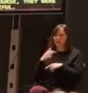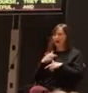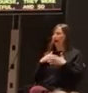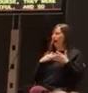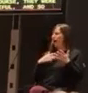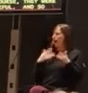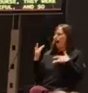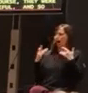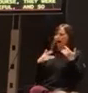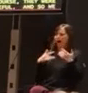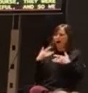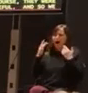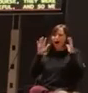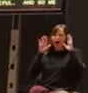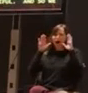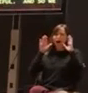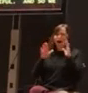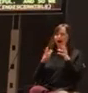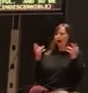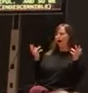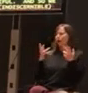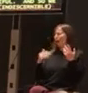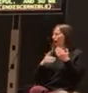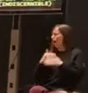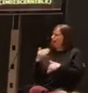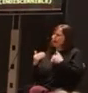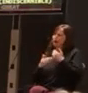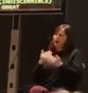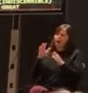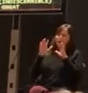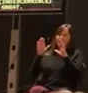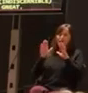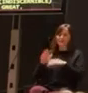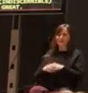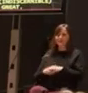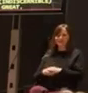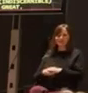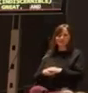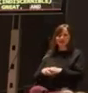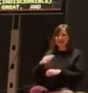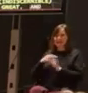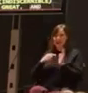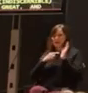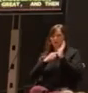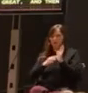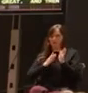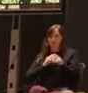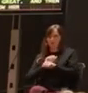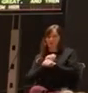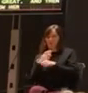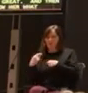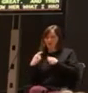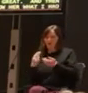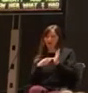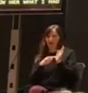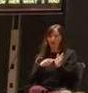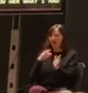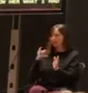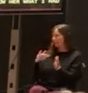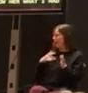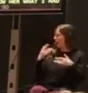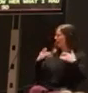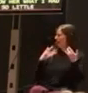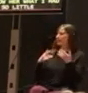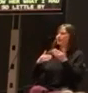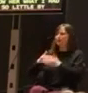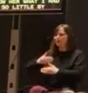how wonderful. Oh, this is just going great. And then I would show her what I had done, and so little by